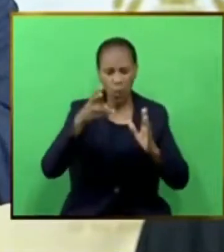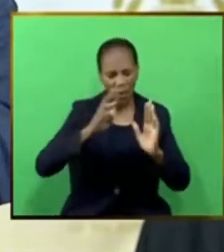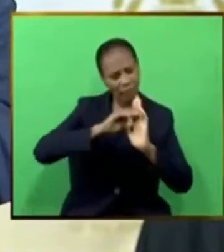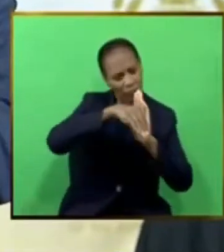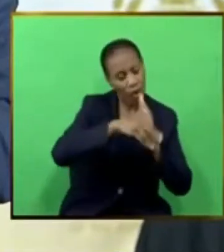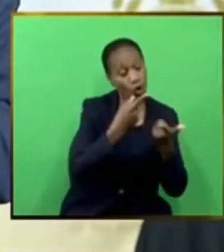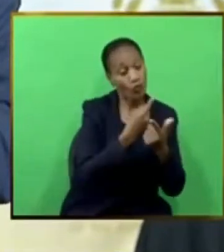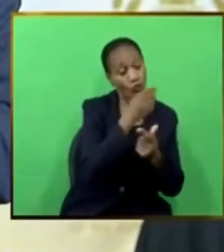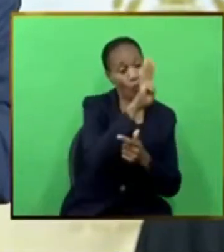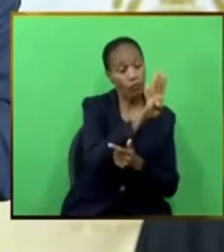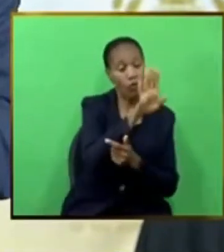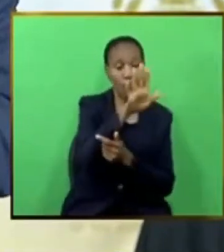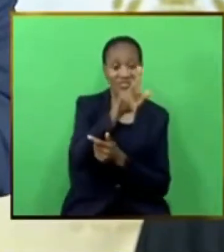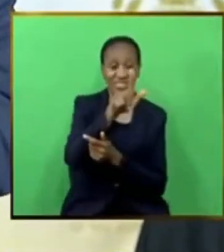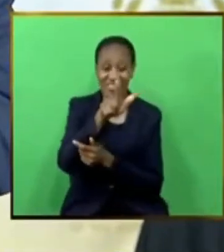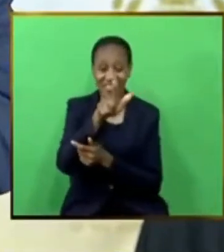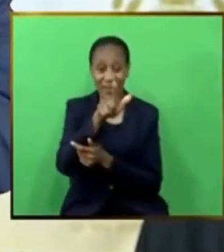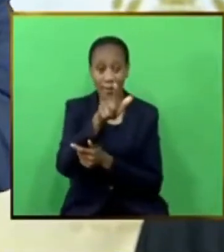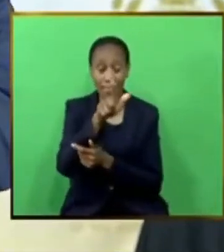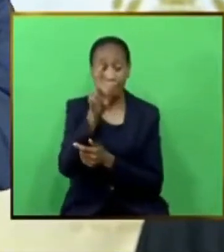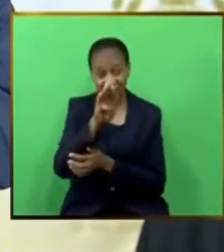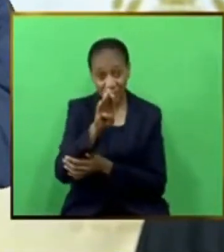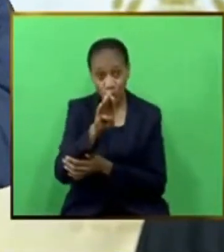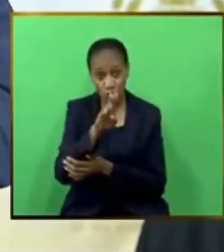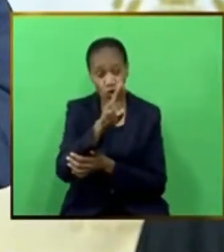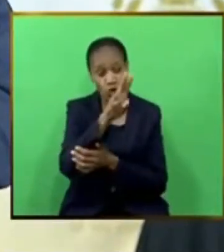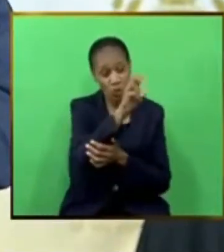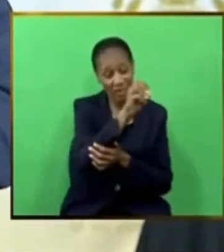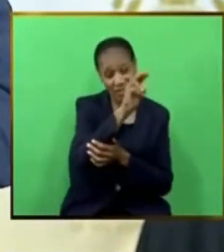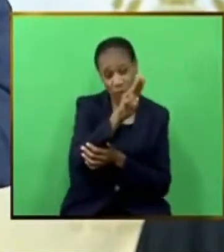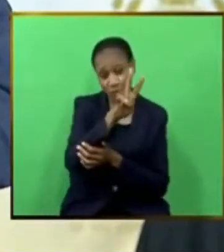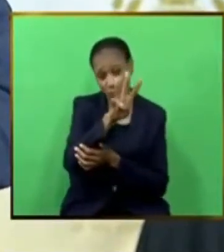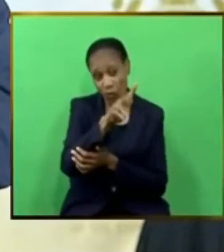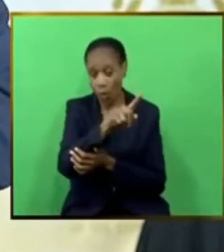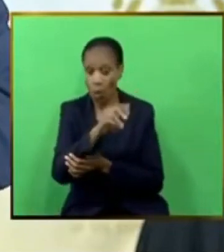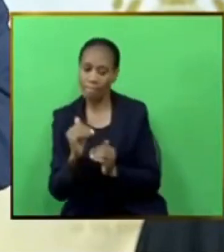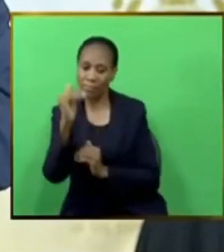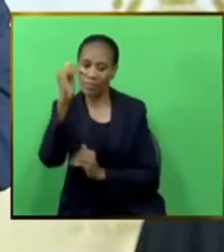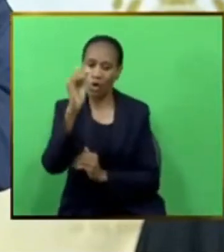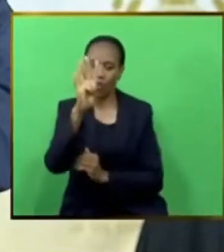from 457.7 billion in 2024 to